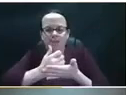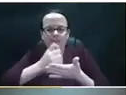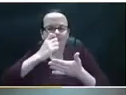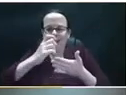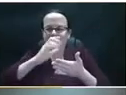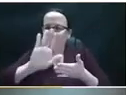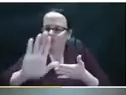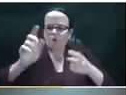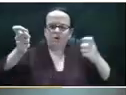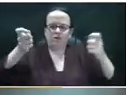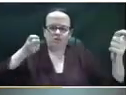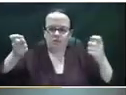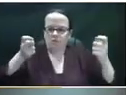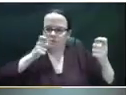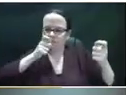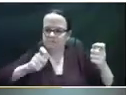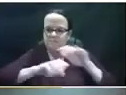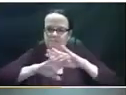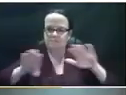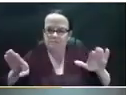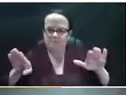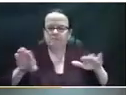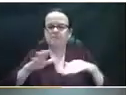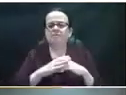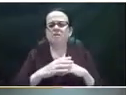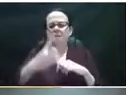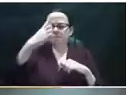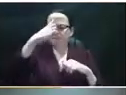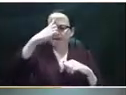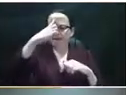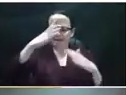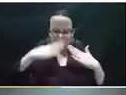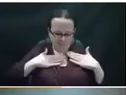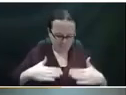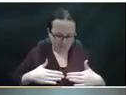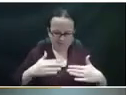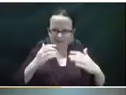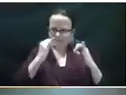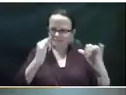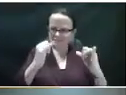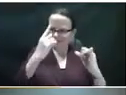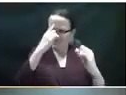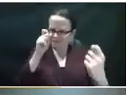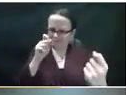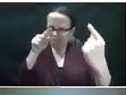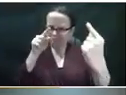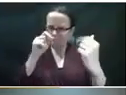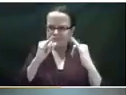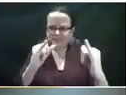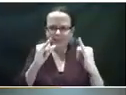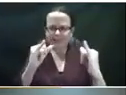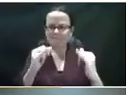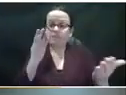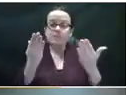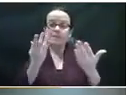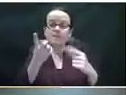your control. We have minds like everybody else. We can think like everybody else. We may not be